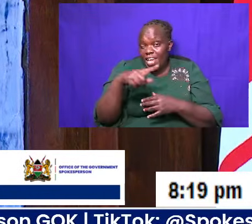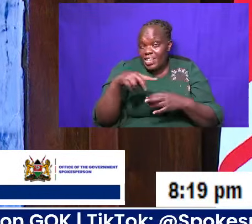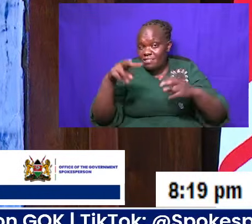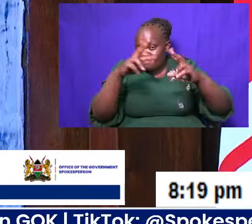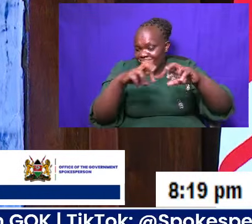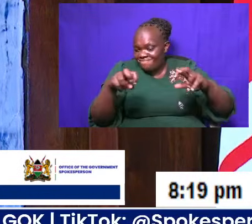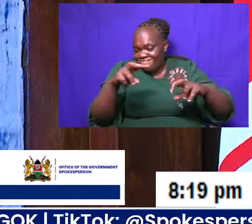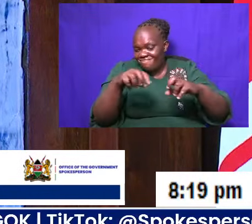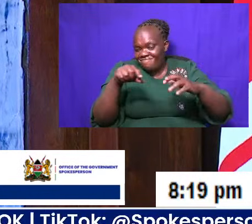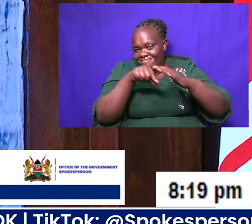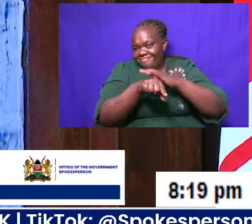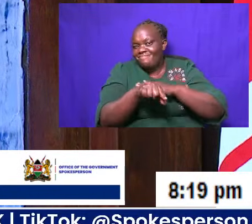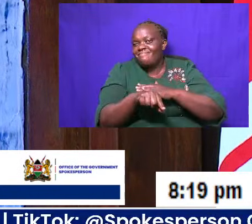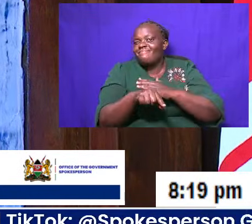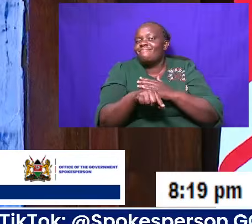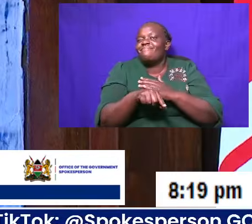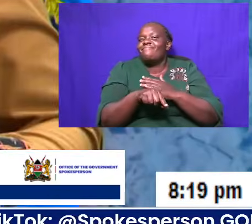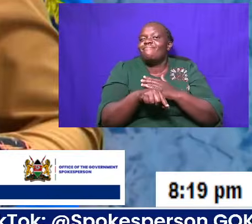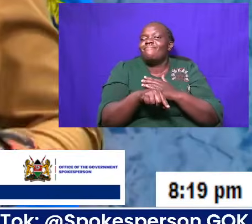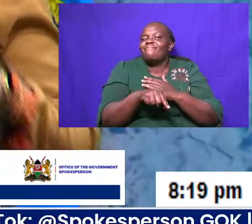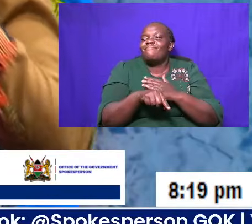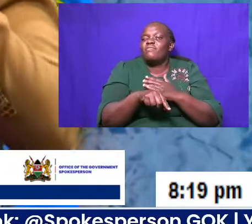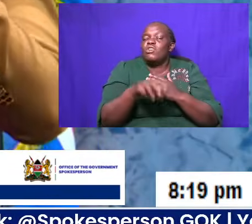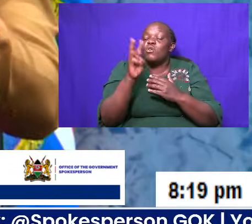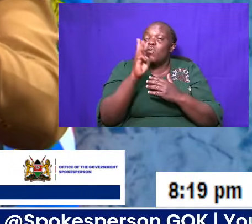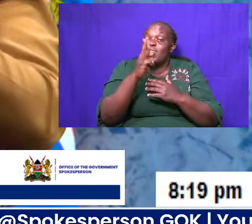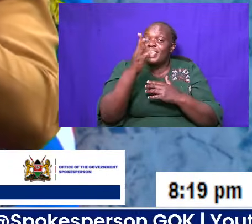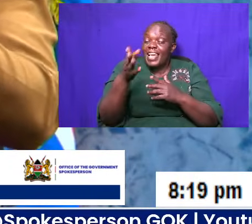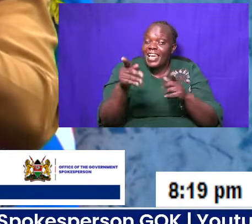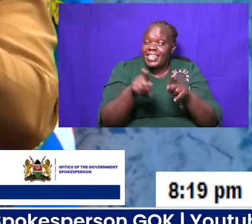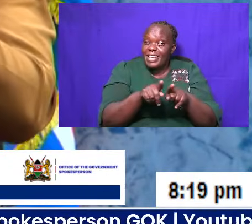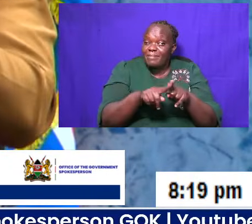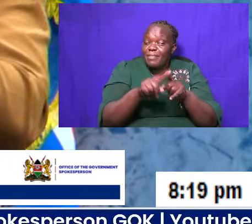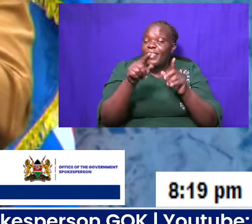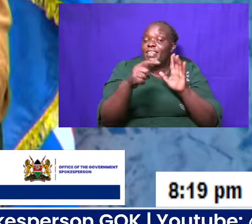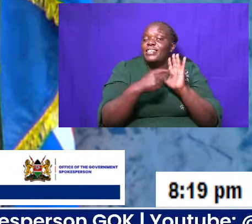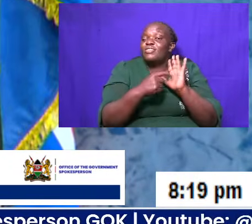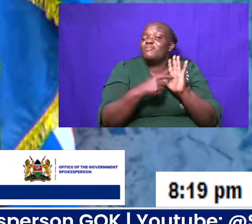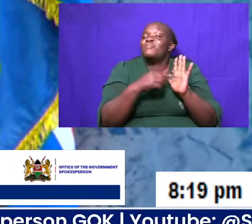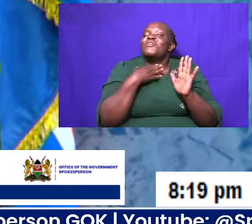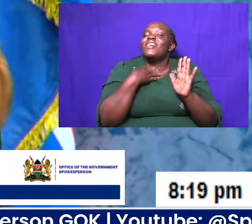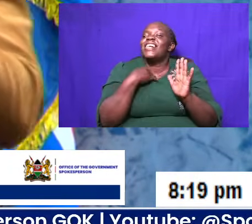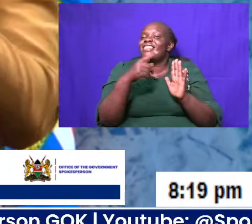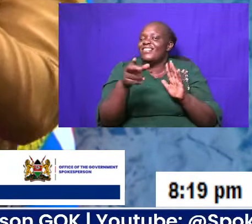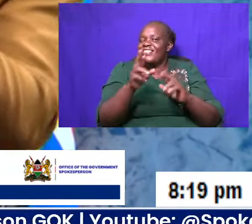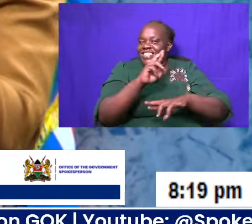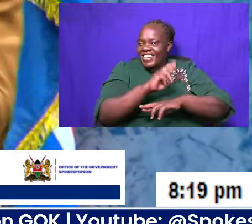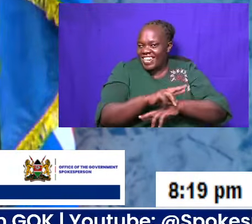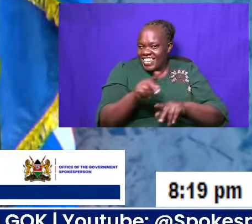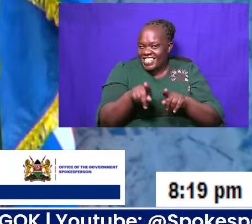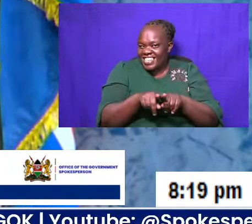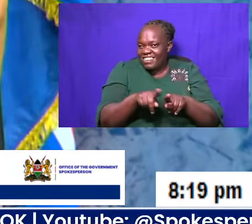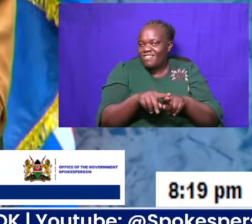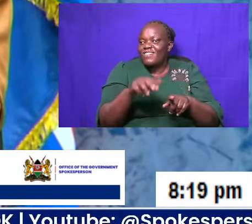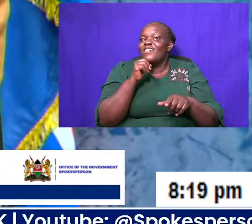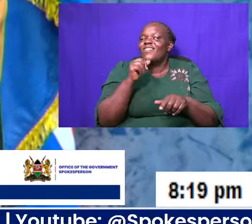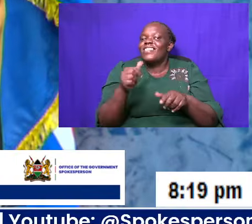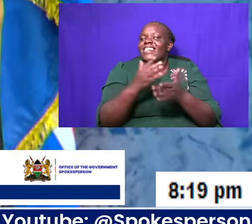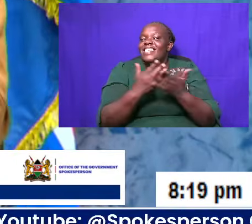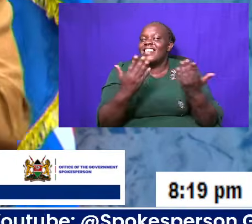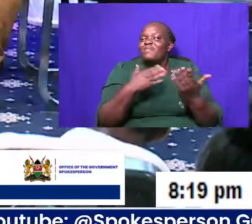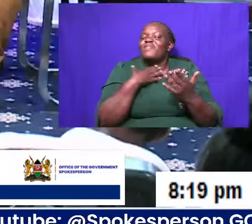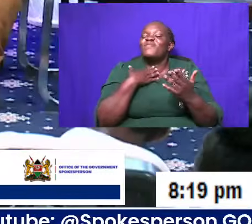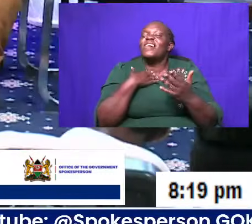the drugs. Tell me Purity, was there, because this is an easy show, so I want you to relax. Tusikuwe kama kwa seminar. I want you to